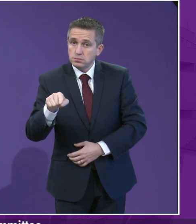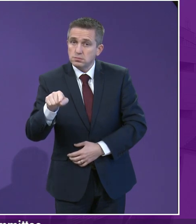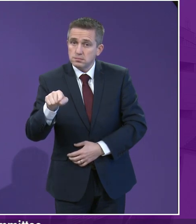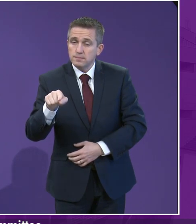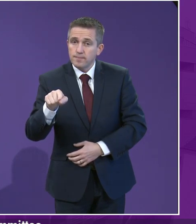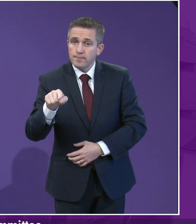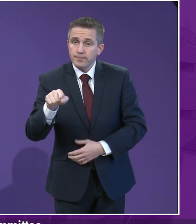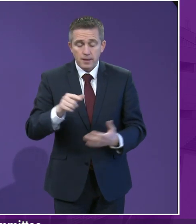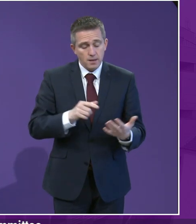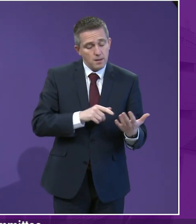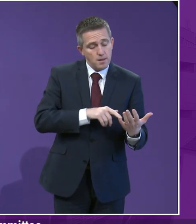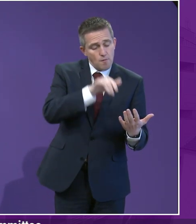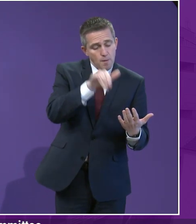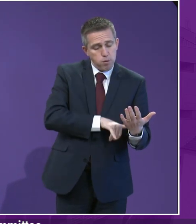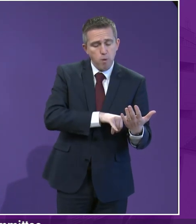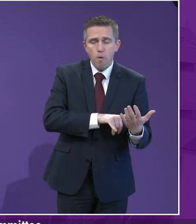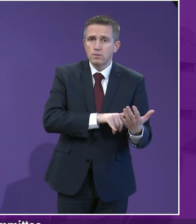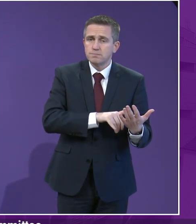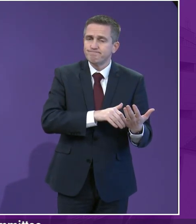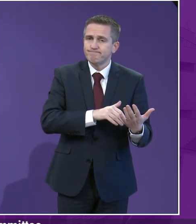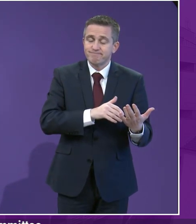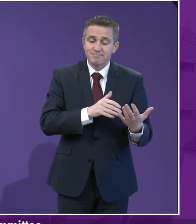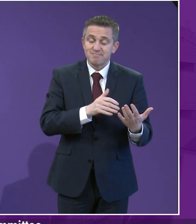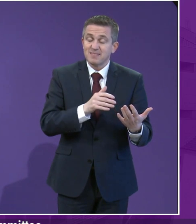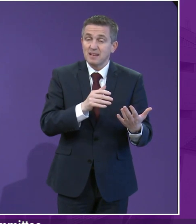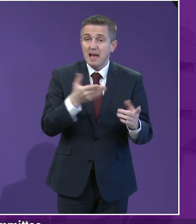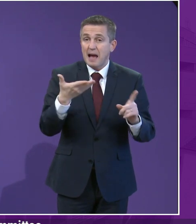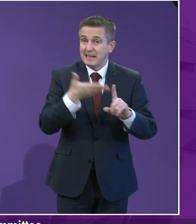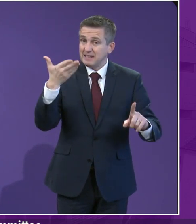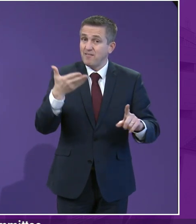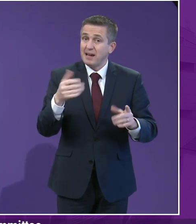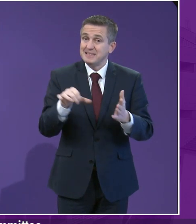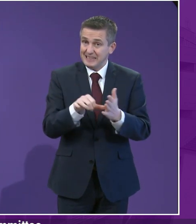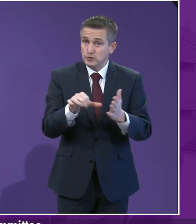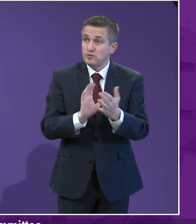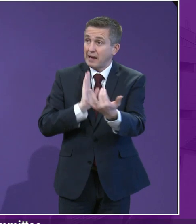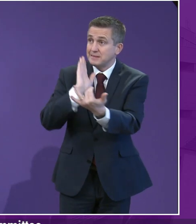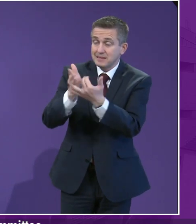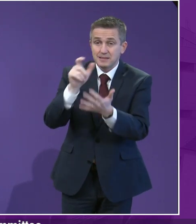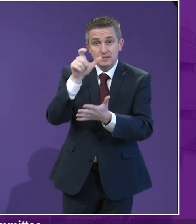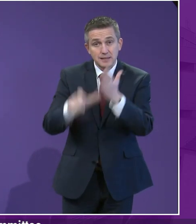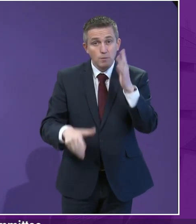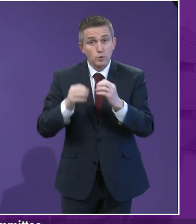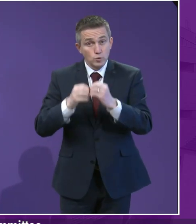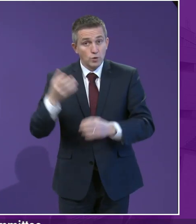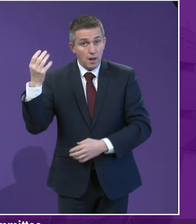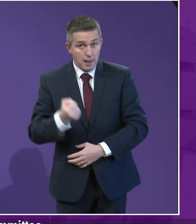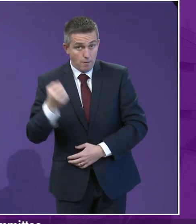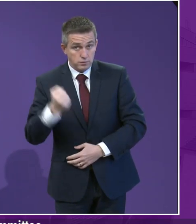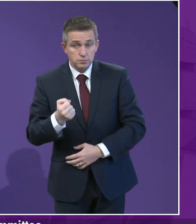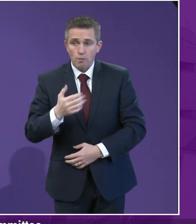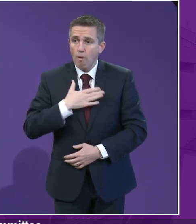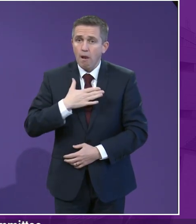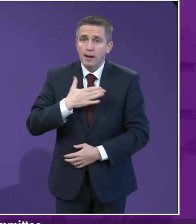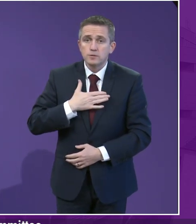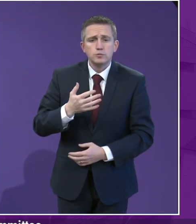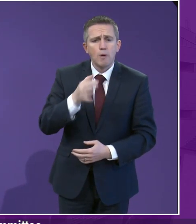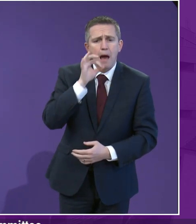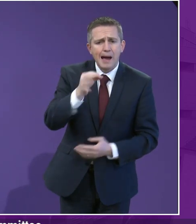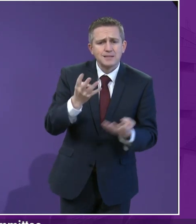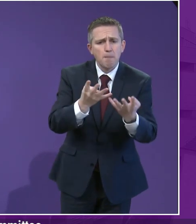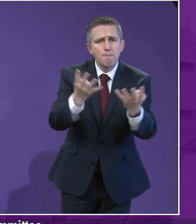Okay, I think we're out of time now for this morning. I'm thinking about our signers. Mary's got a very, very quick supplementary to come in